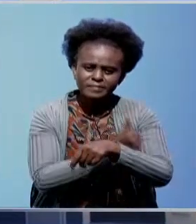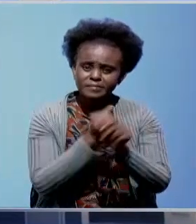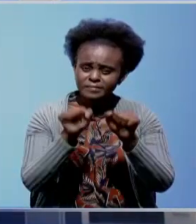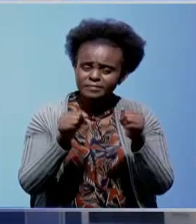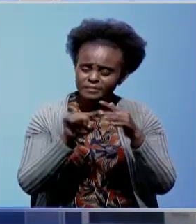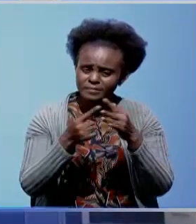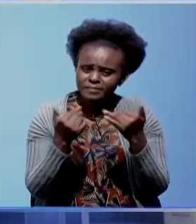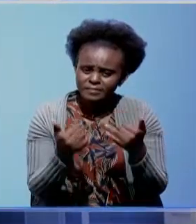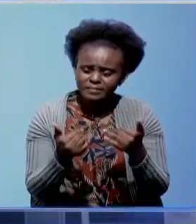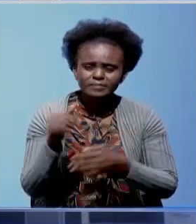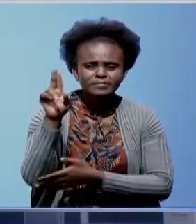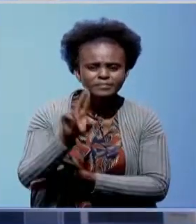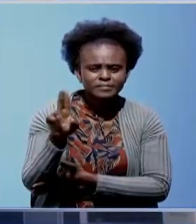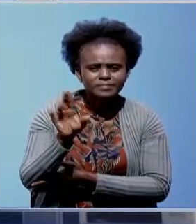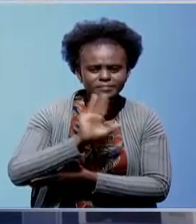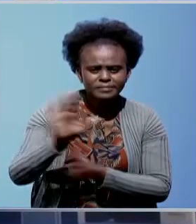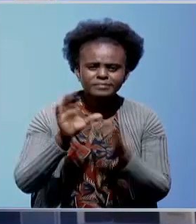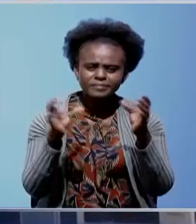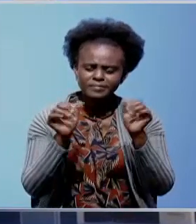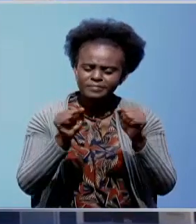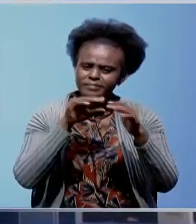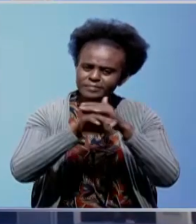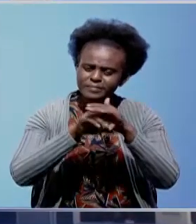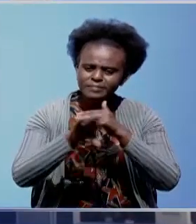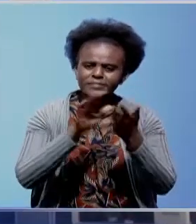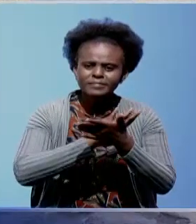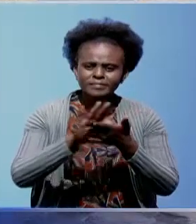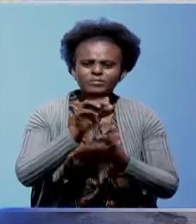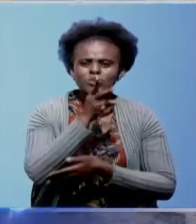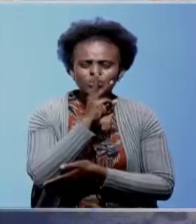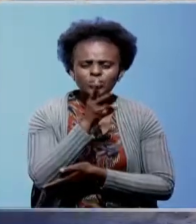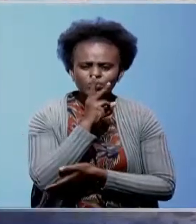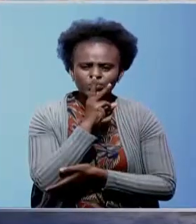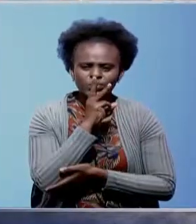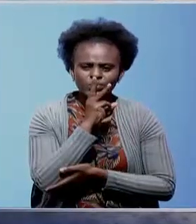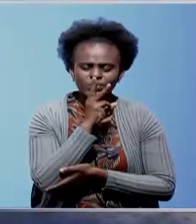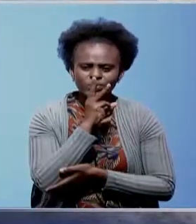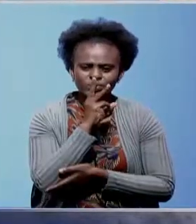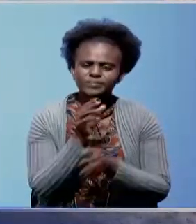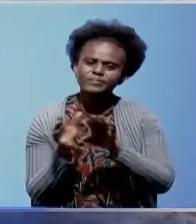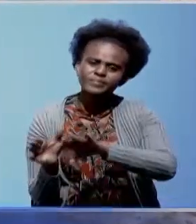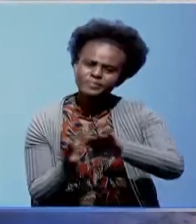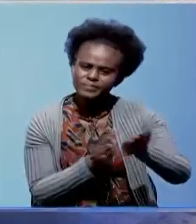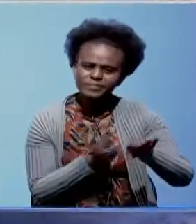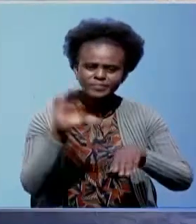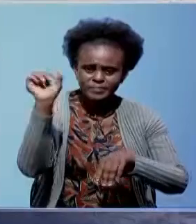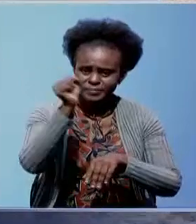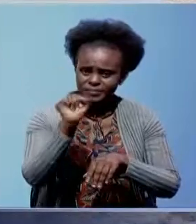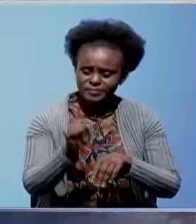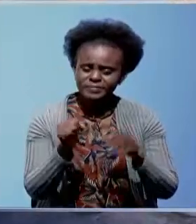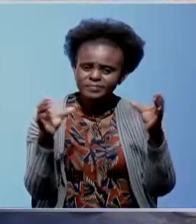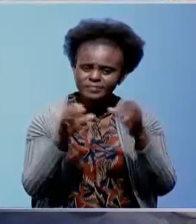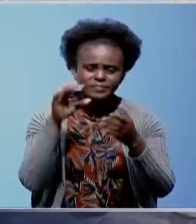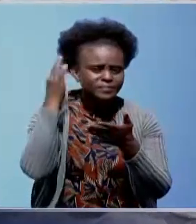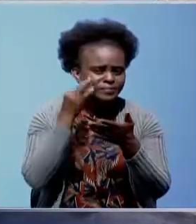start using, so the community can have access to the clean drinking water. Yes. Meanwhile, Shangombo Council Secretary KAMWATA